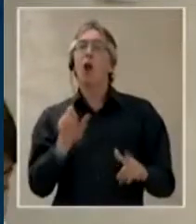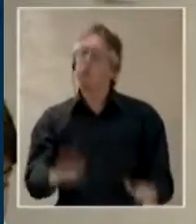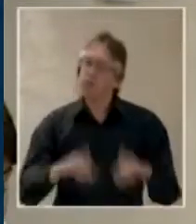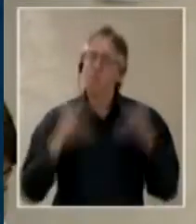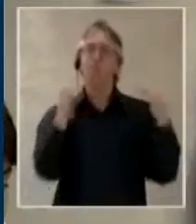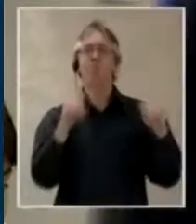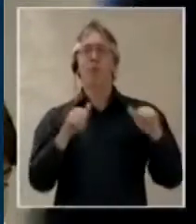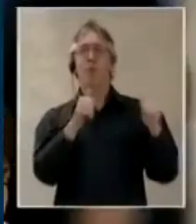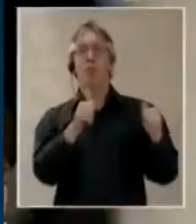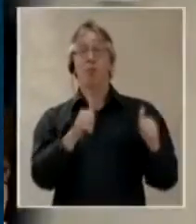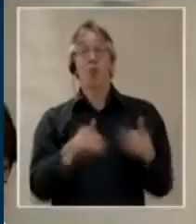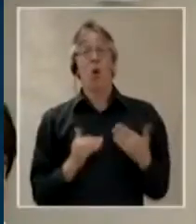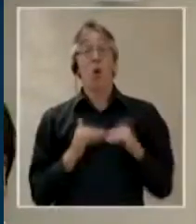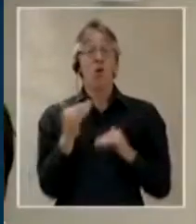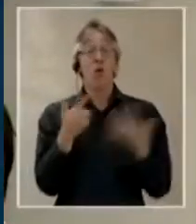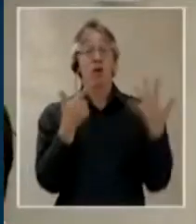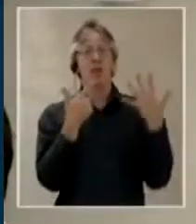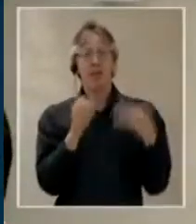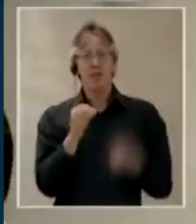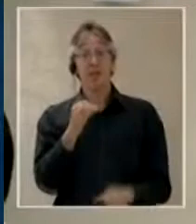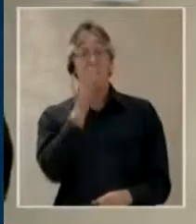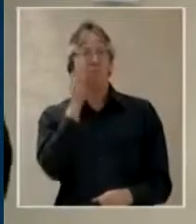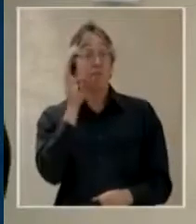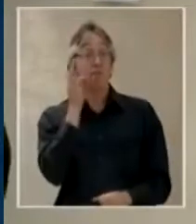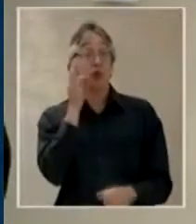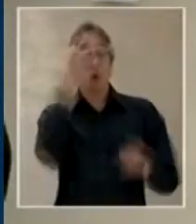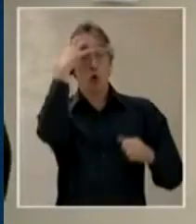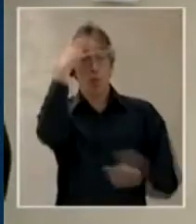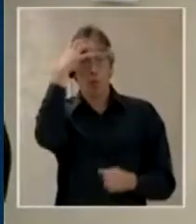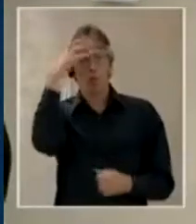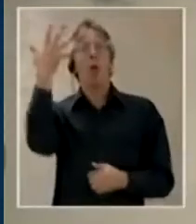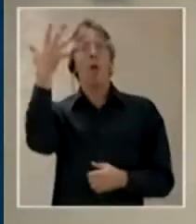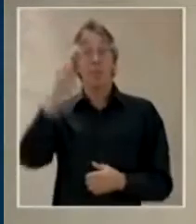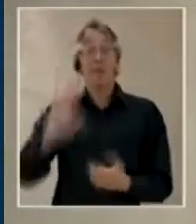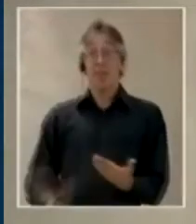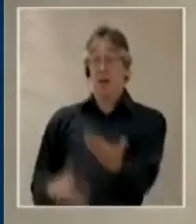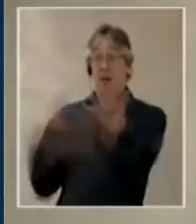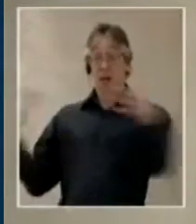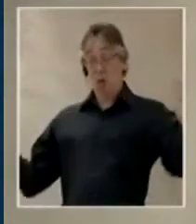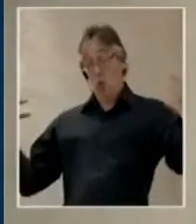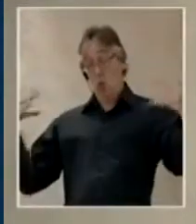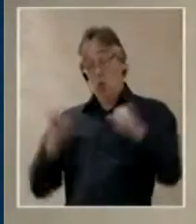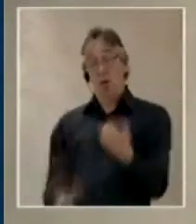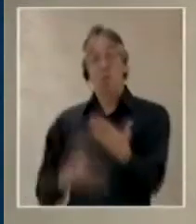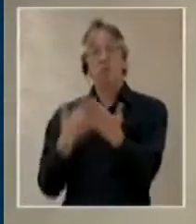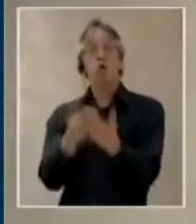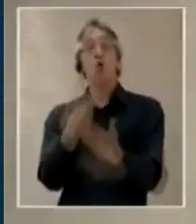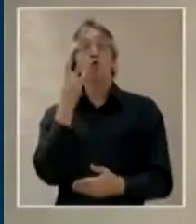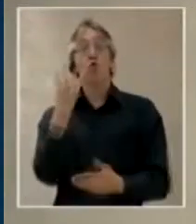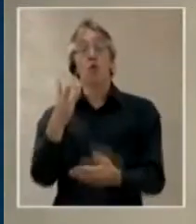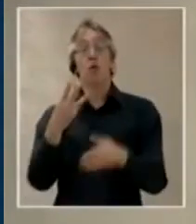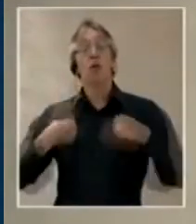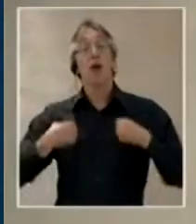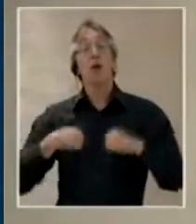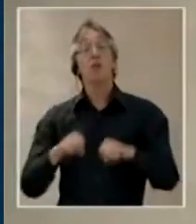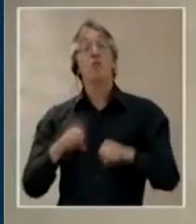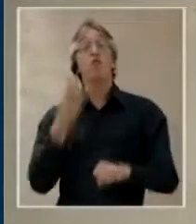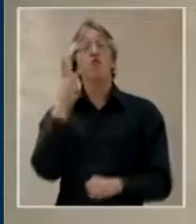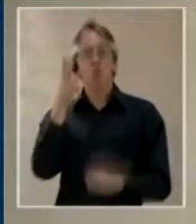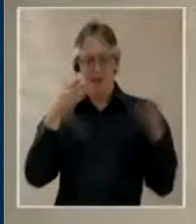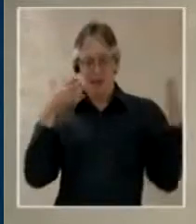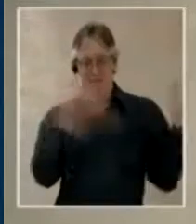70 Indigenous governments and many organizations have submitted 3 such major recommendations for action by the World